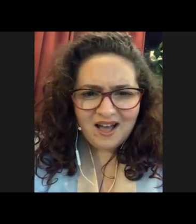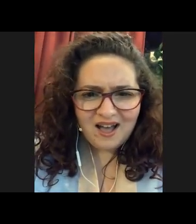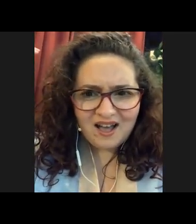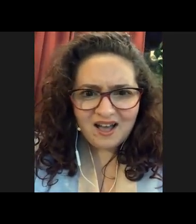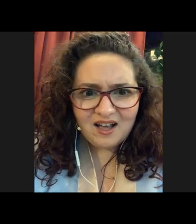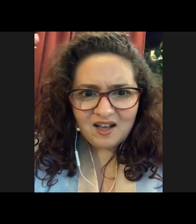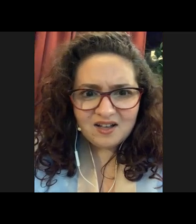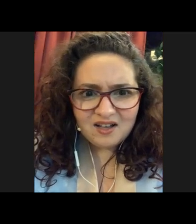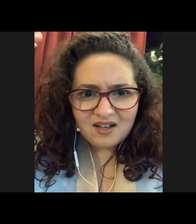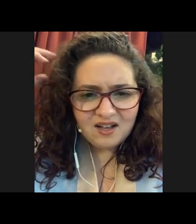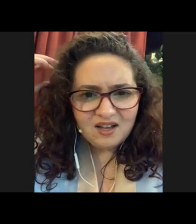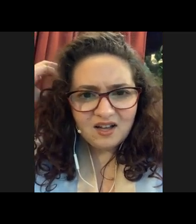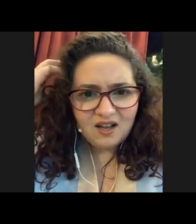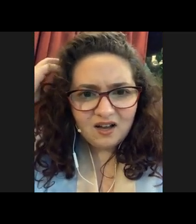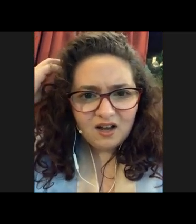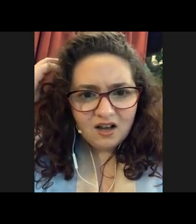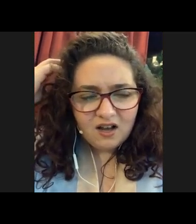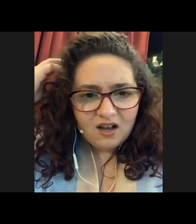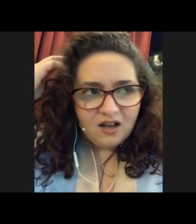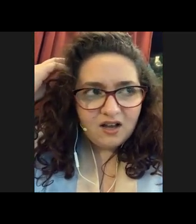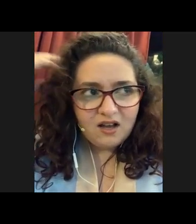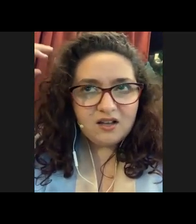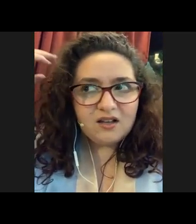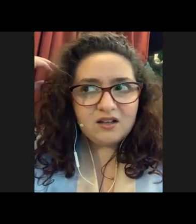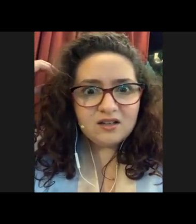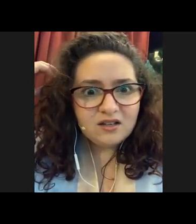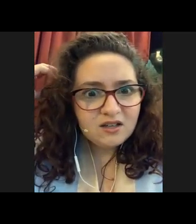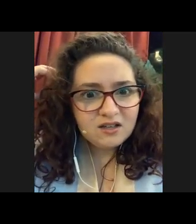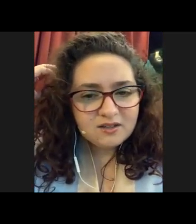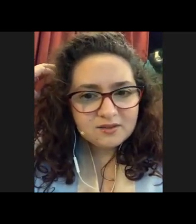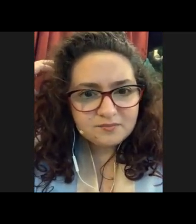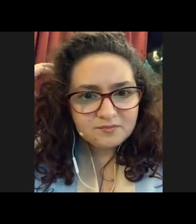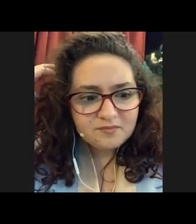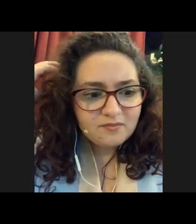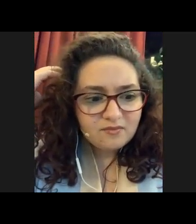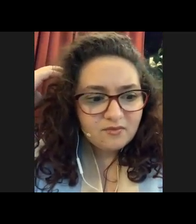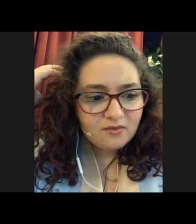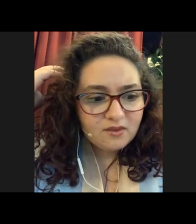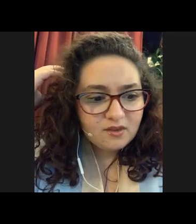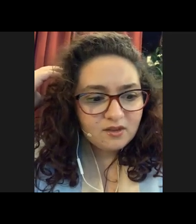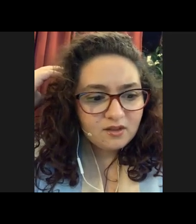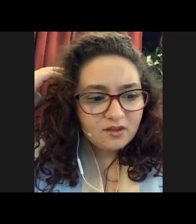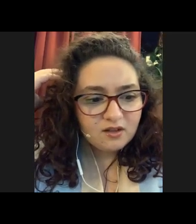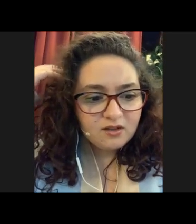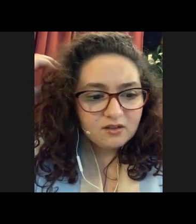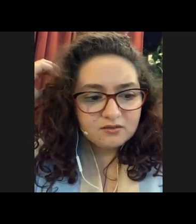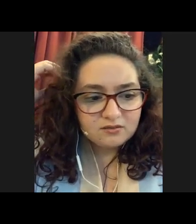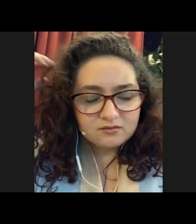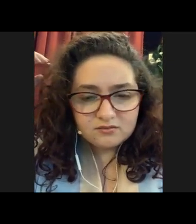there. I'm not going anywhere without you. It's like a war out there. And they'll destroy this place, too.